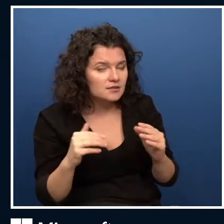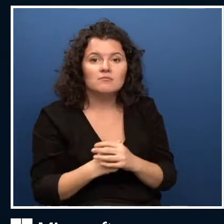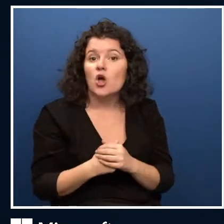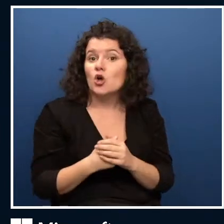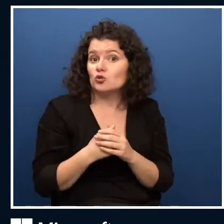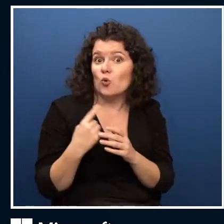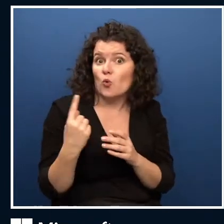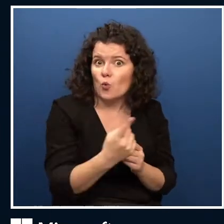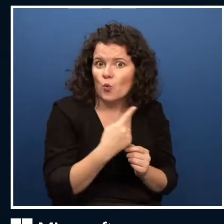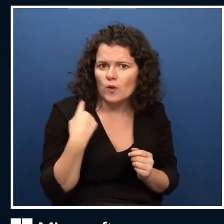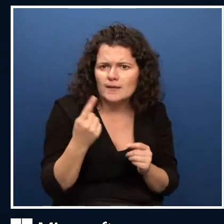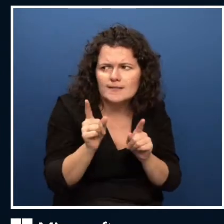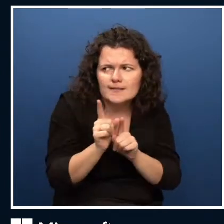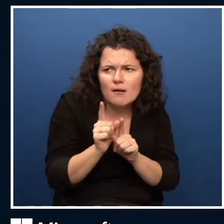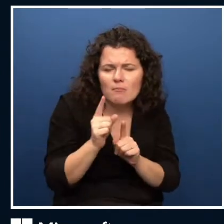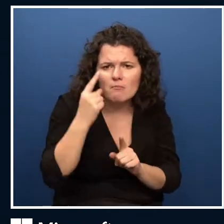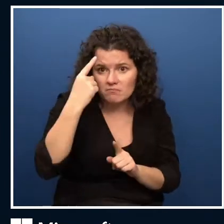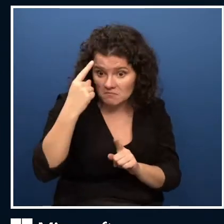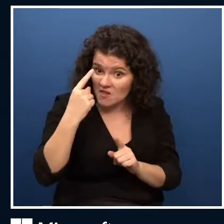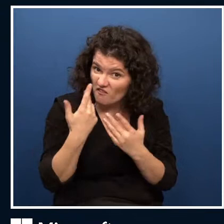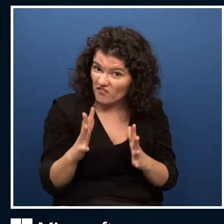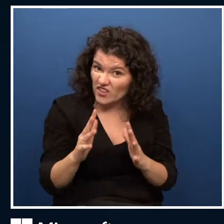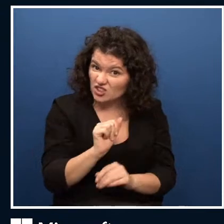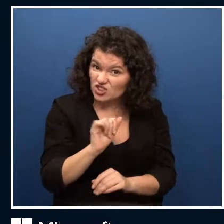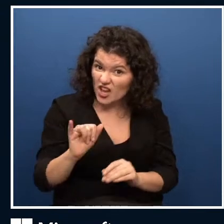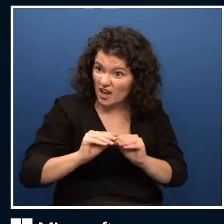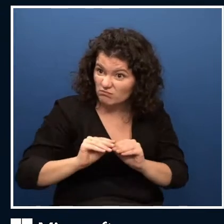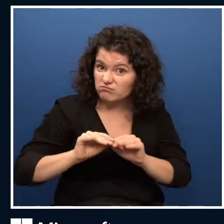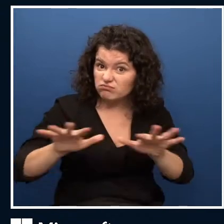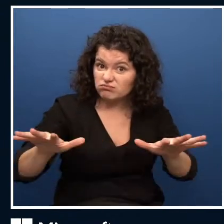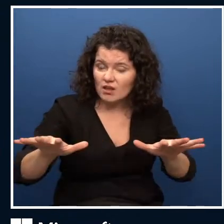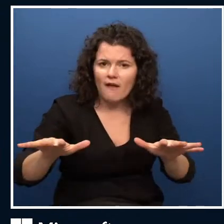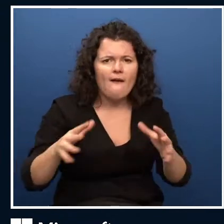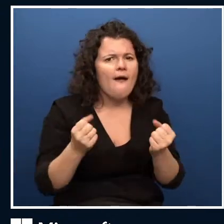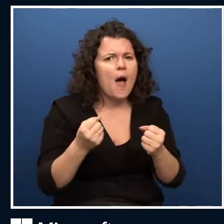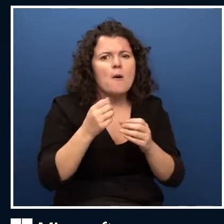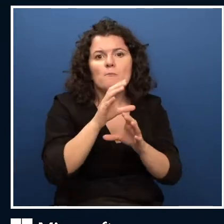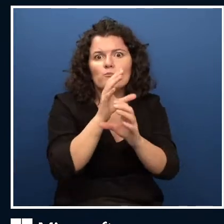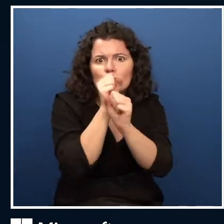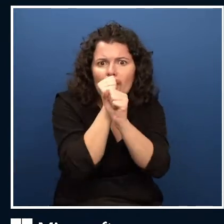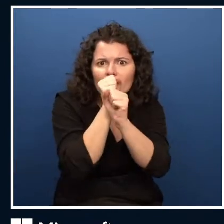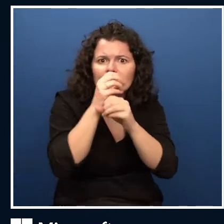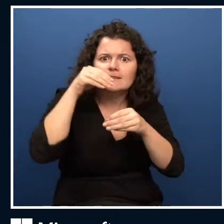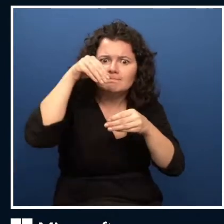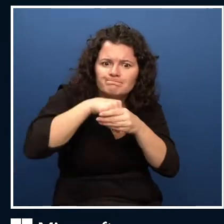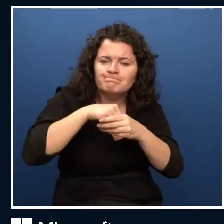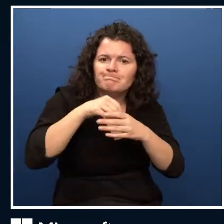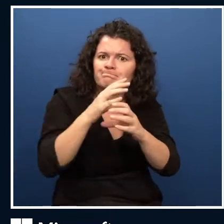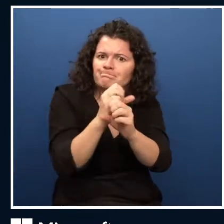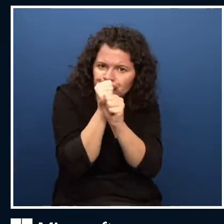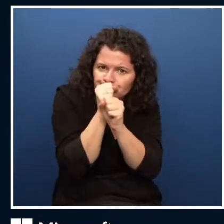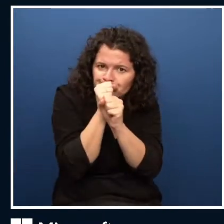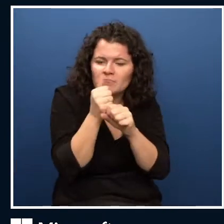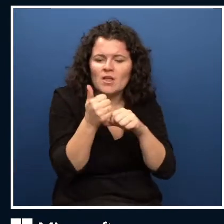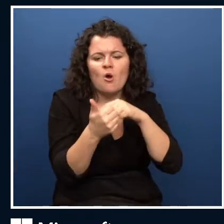interpretable, which take care of privacy and security into these systems. And there's a lot to